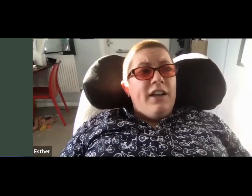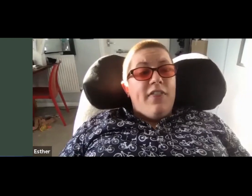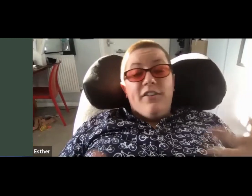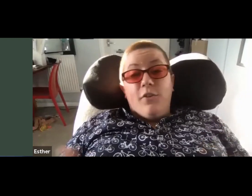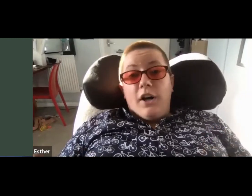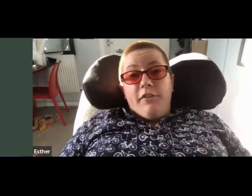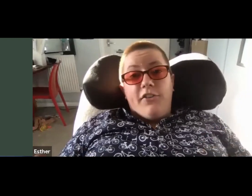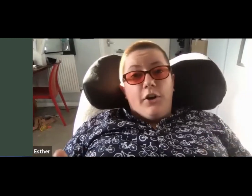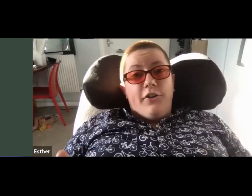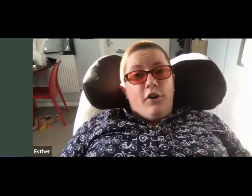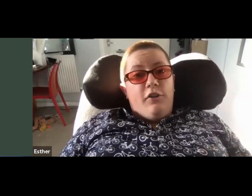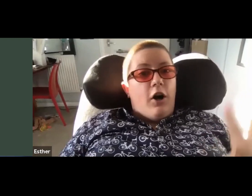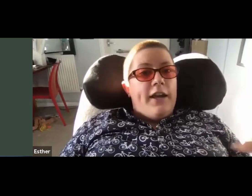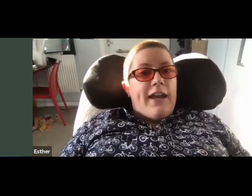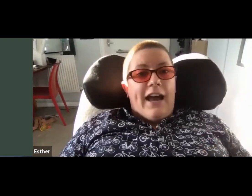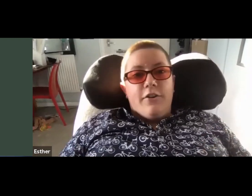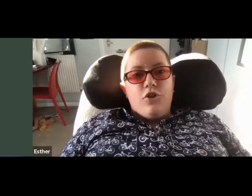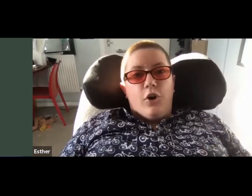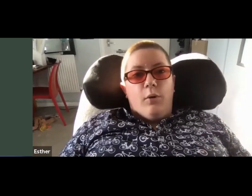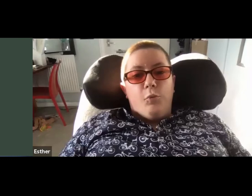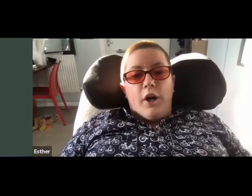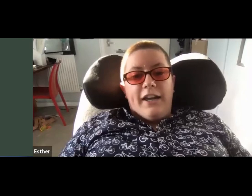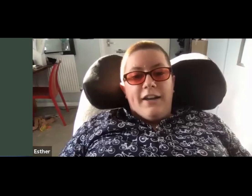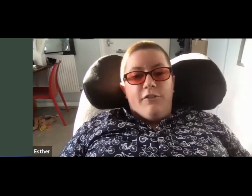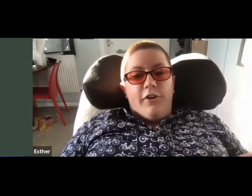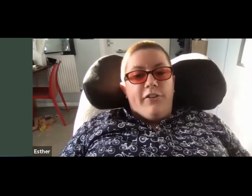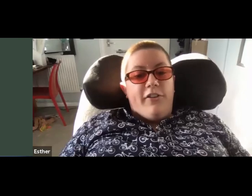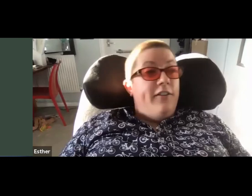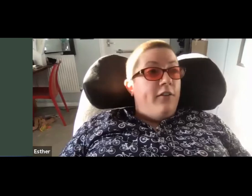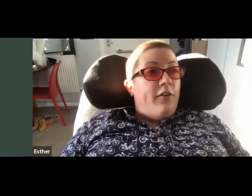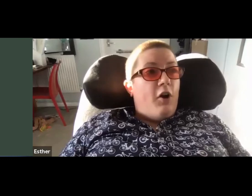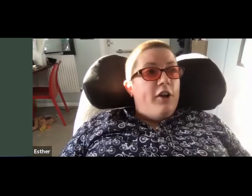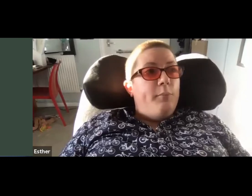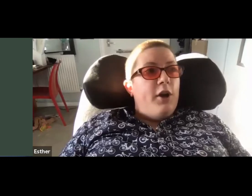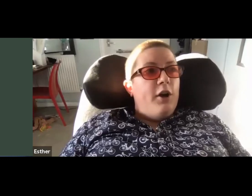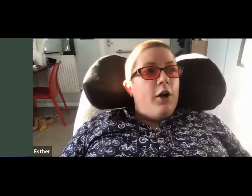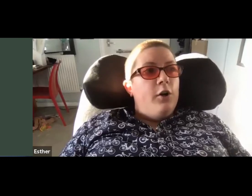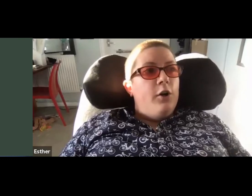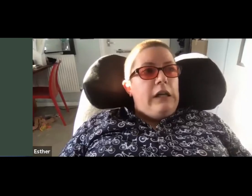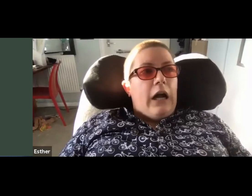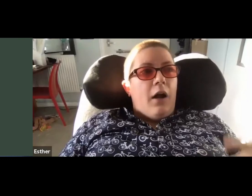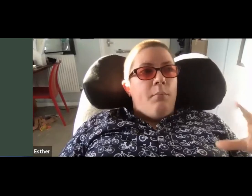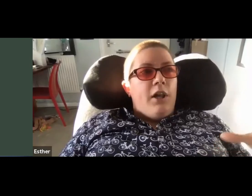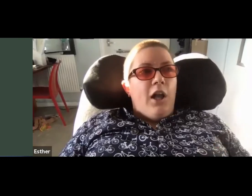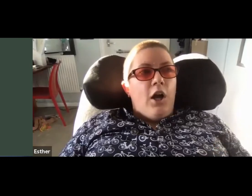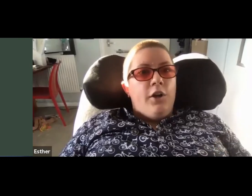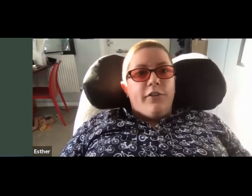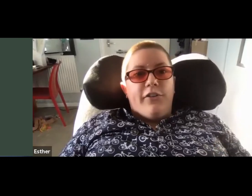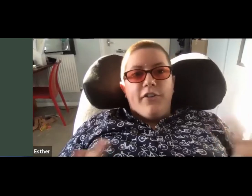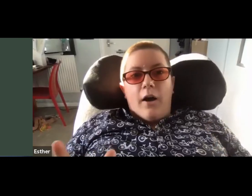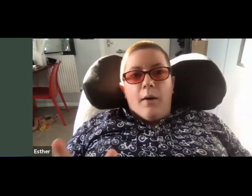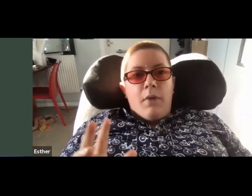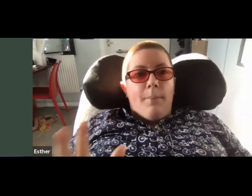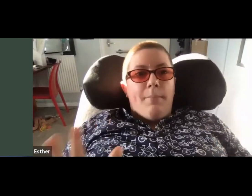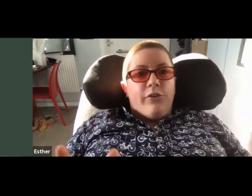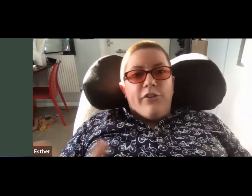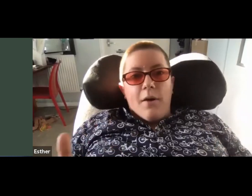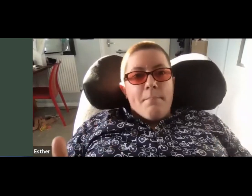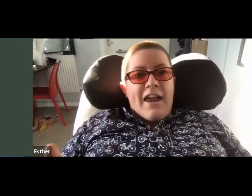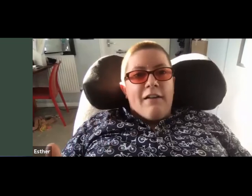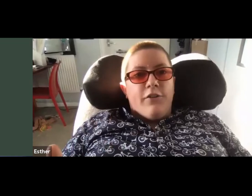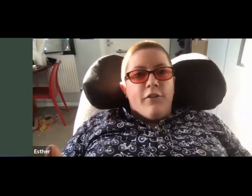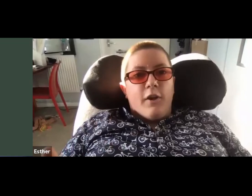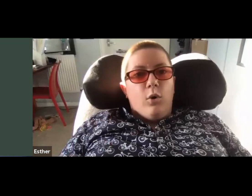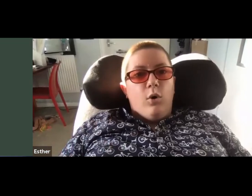So this all kind of started off, I had a job working for Citizens Advice Bureau, learnt some about